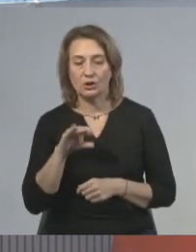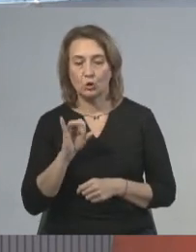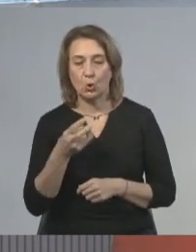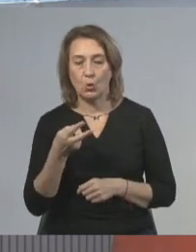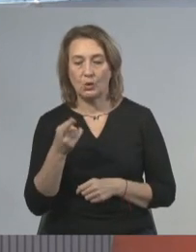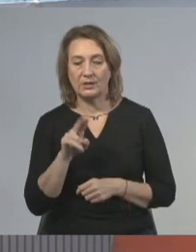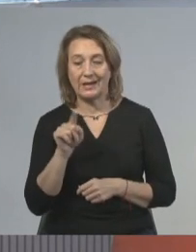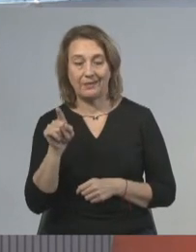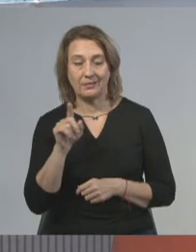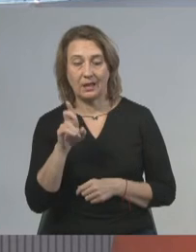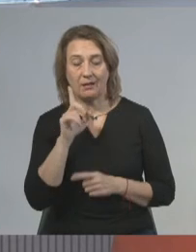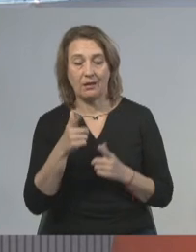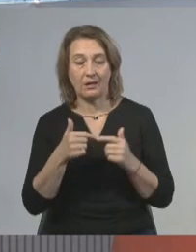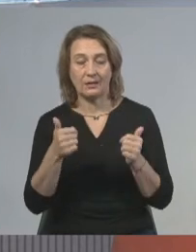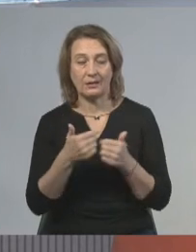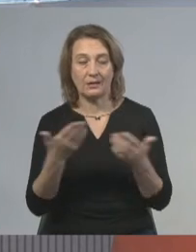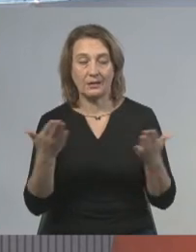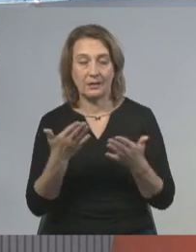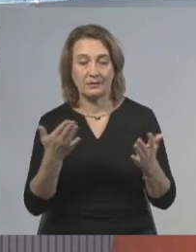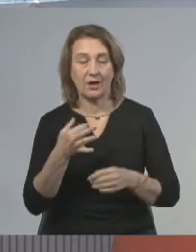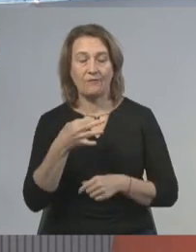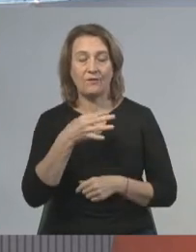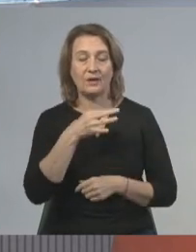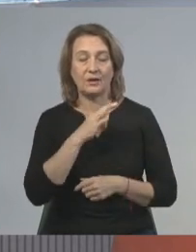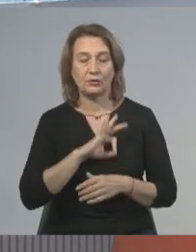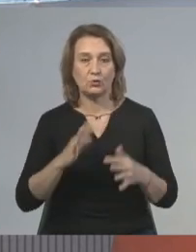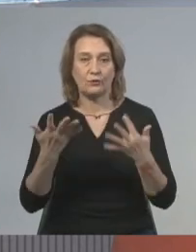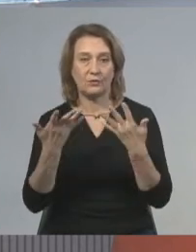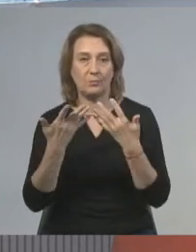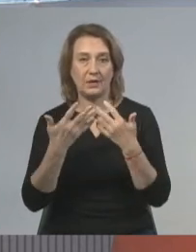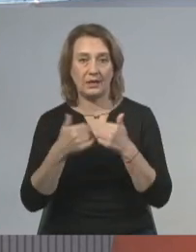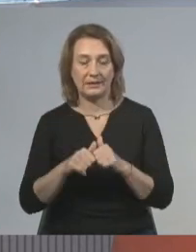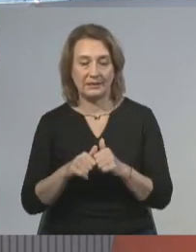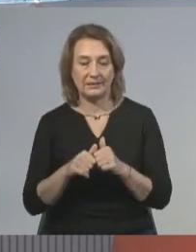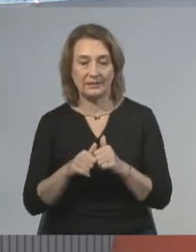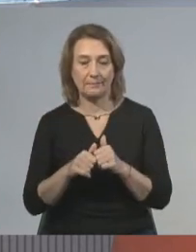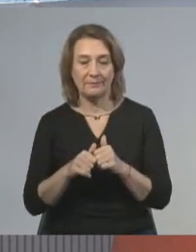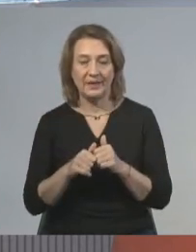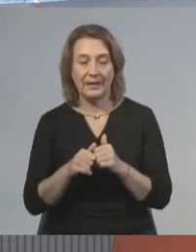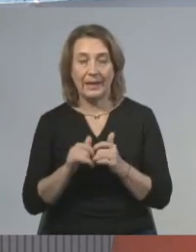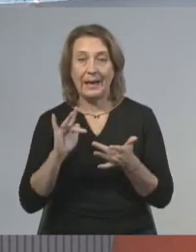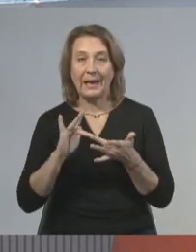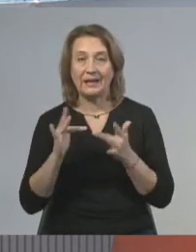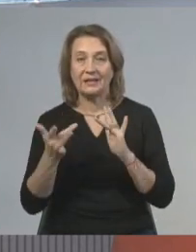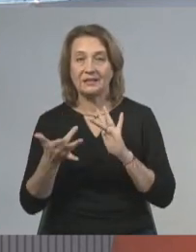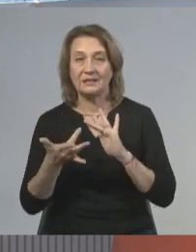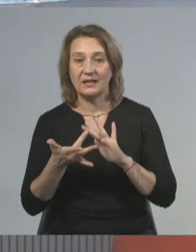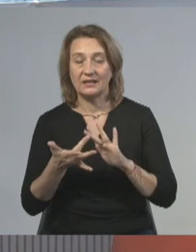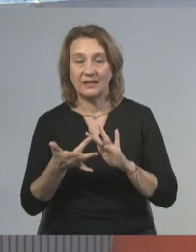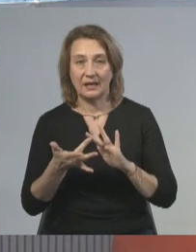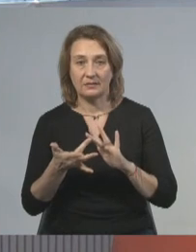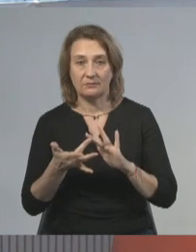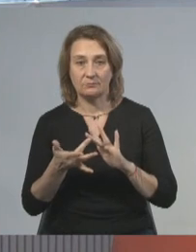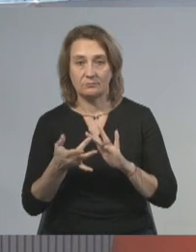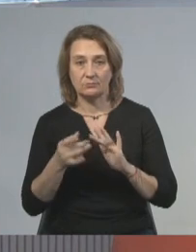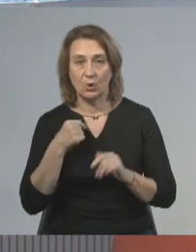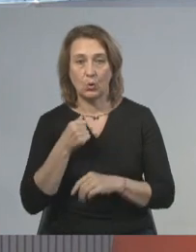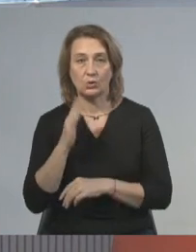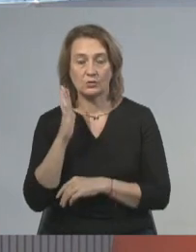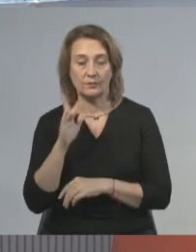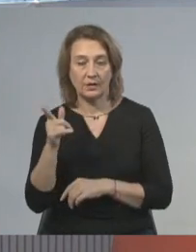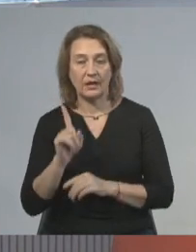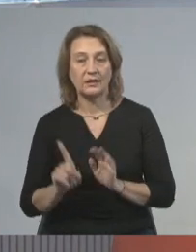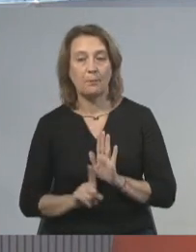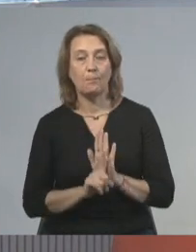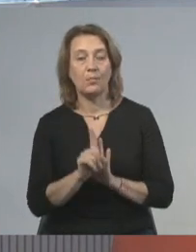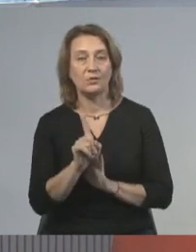we can only say that estonia is probably the only country which uses efficiently the process of online voting at the previous